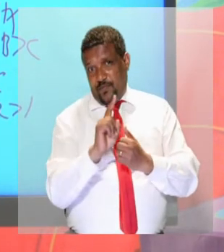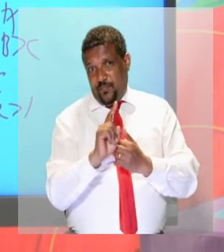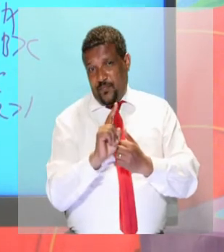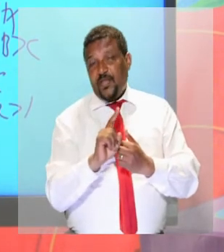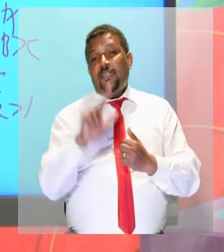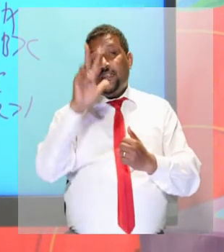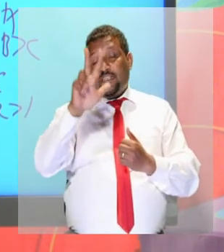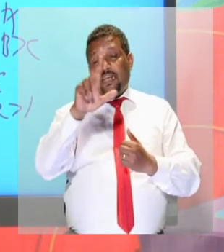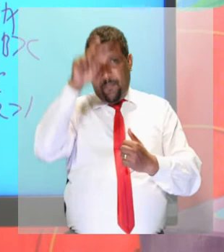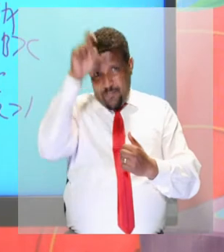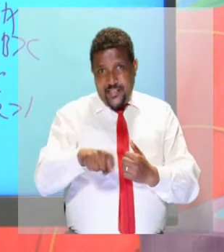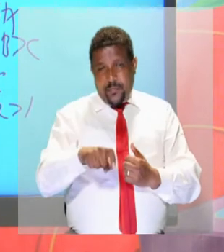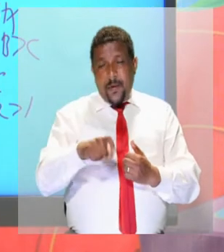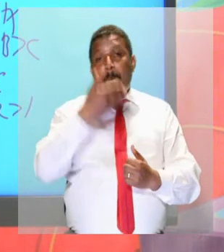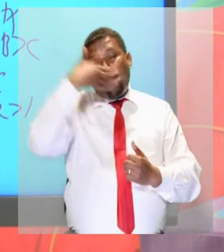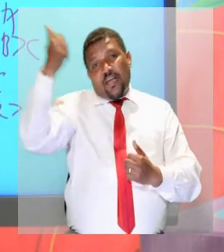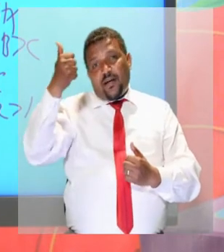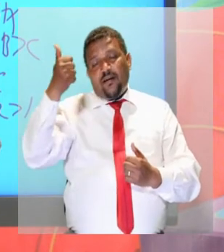3 must be